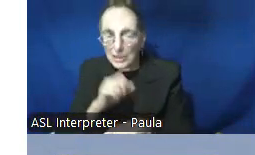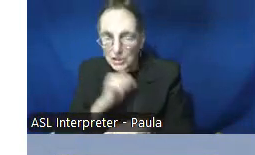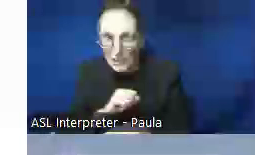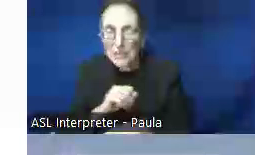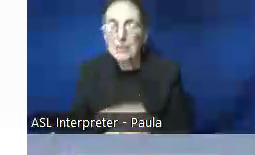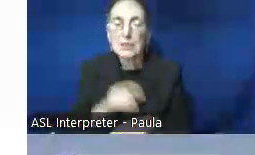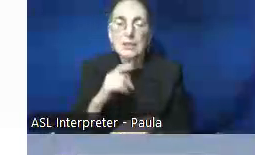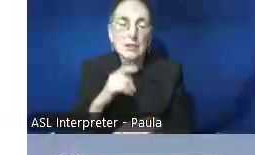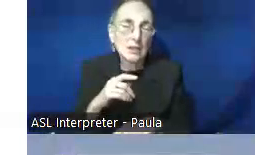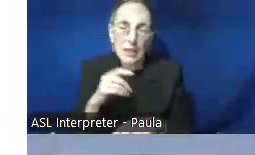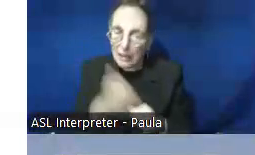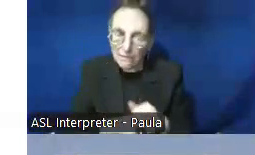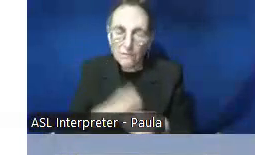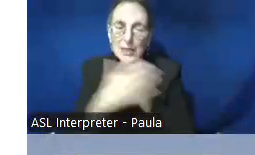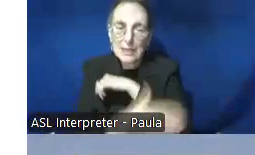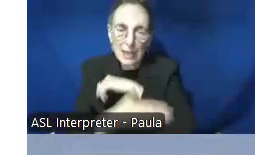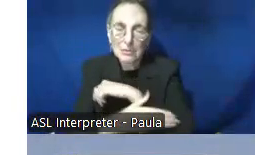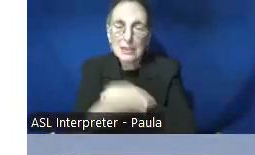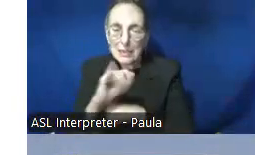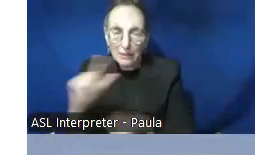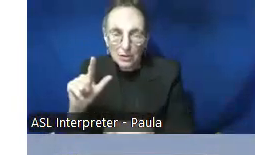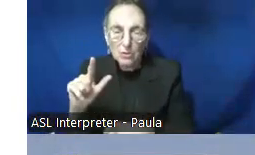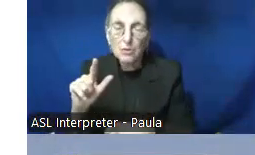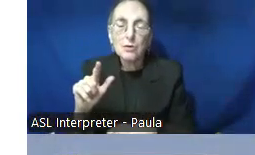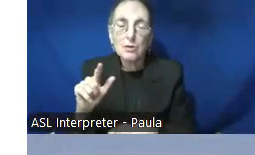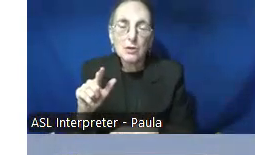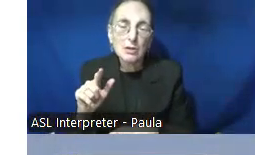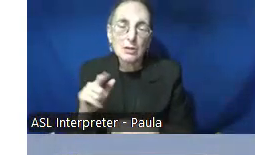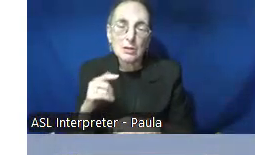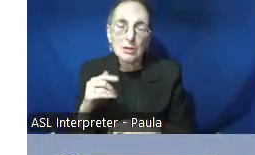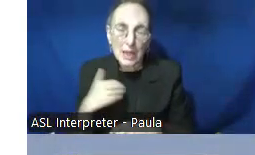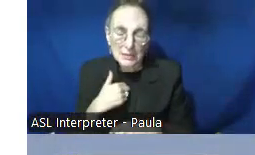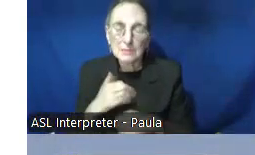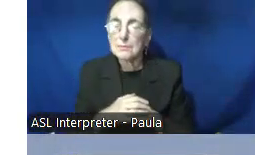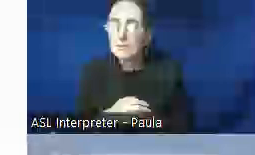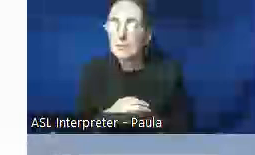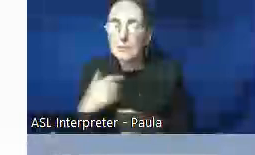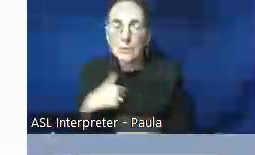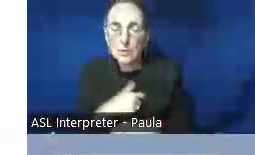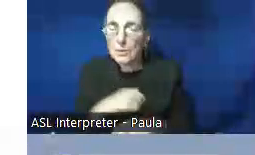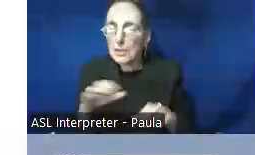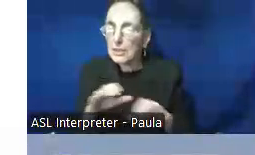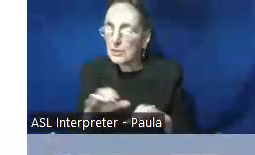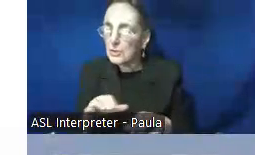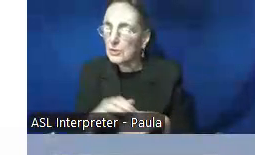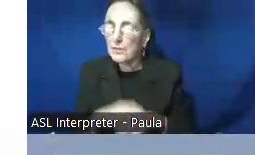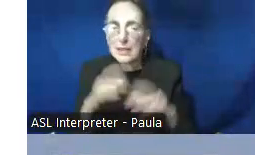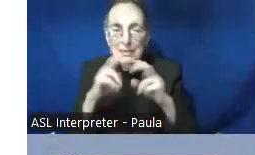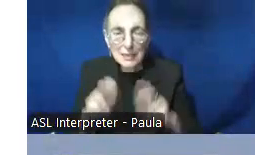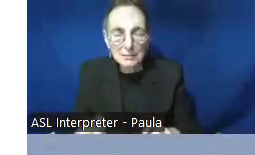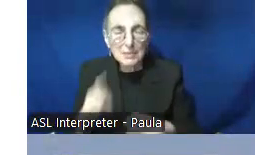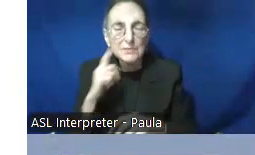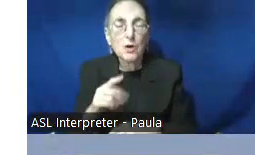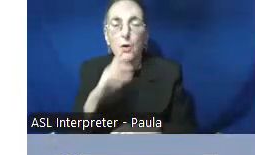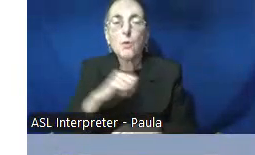of which every county in Illinois has one. We do, the CCU does assessments for older